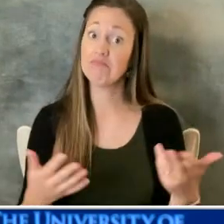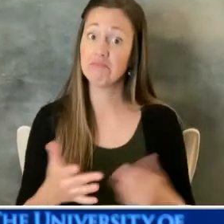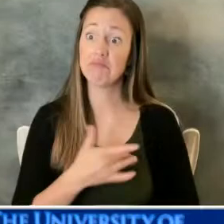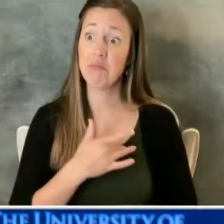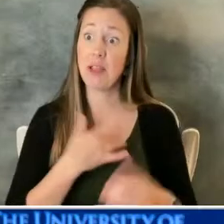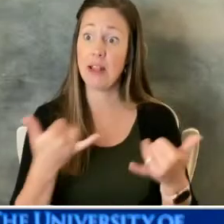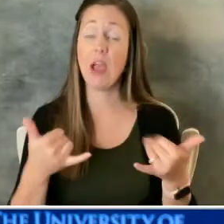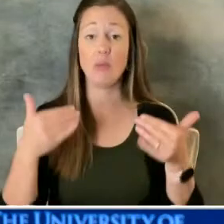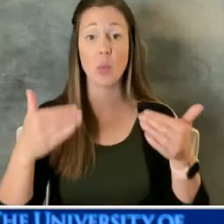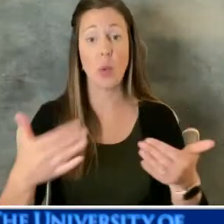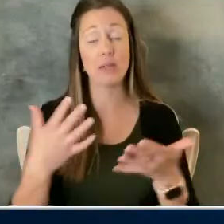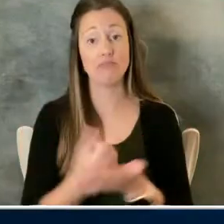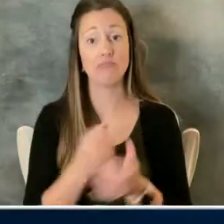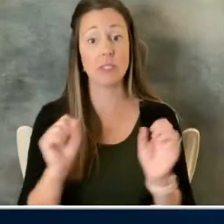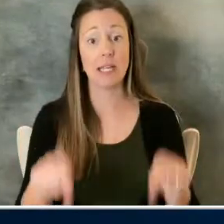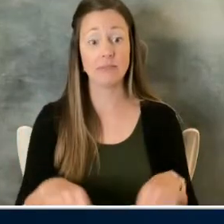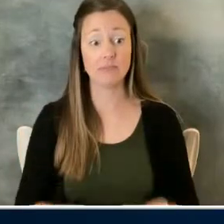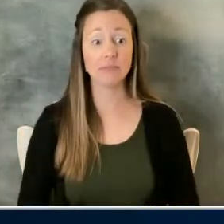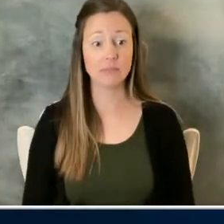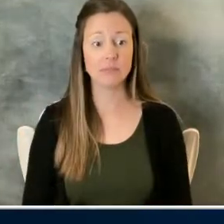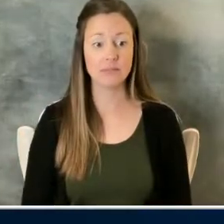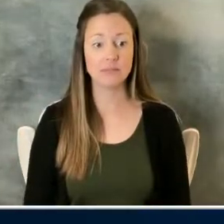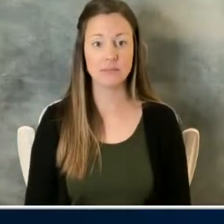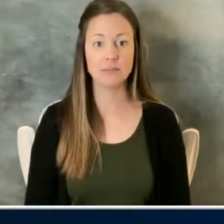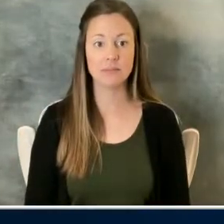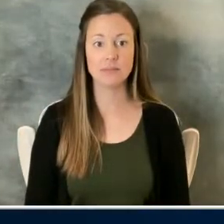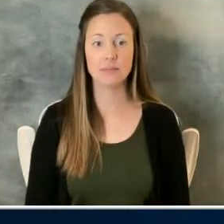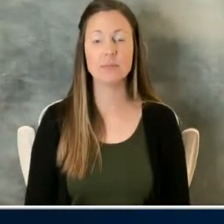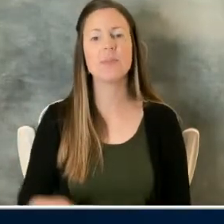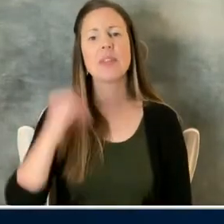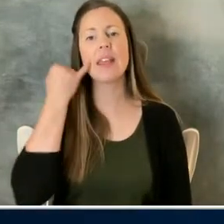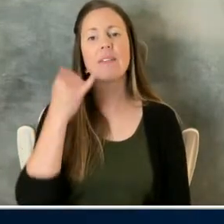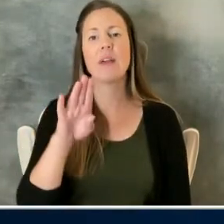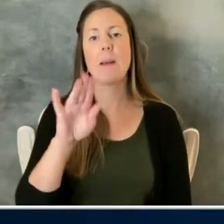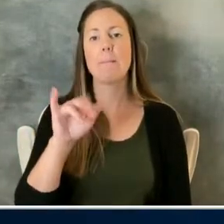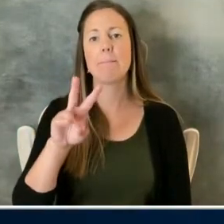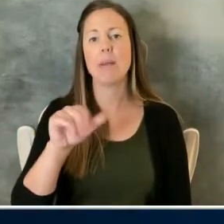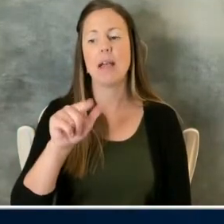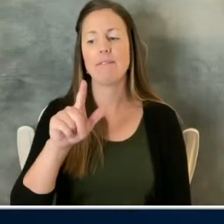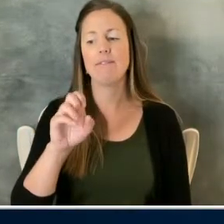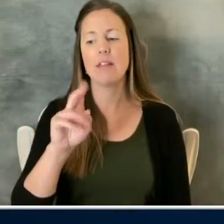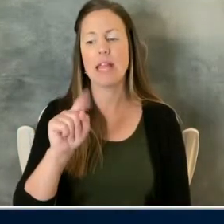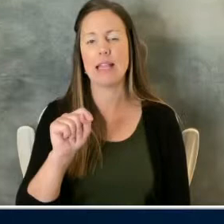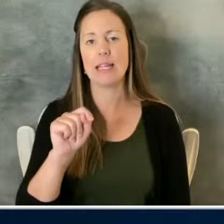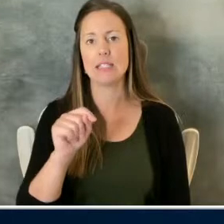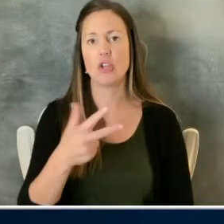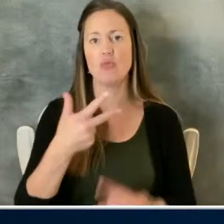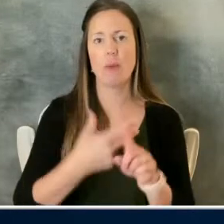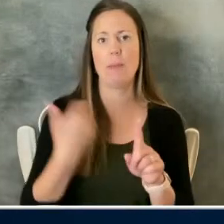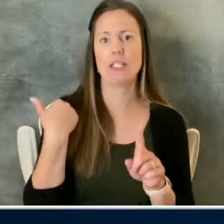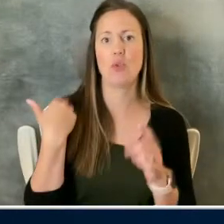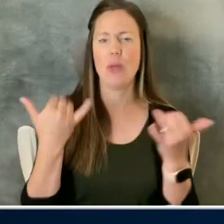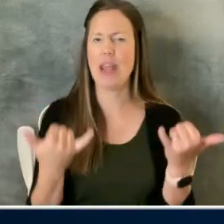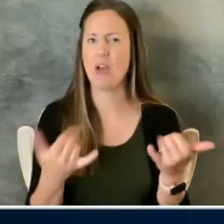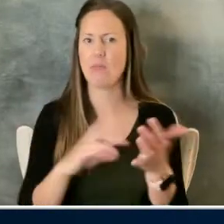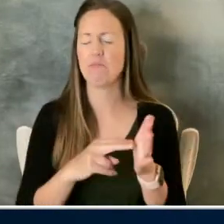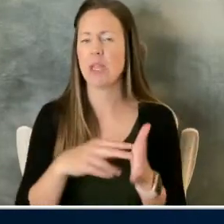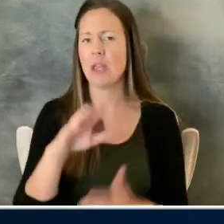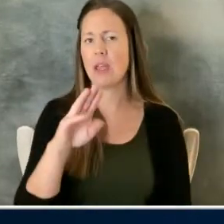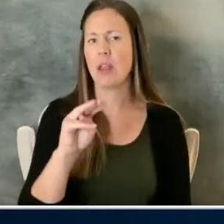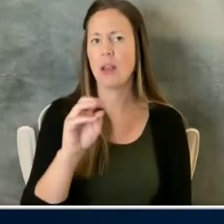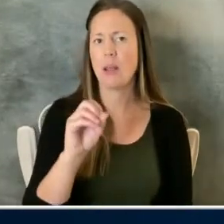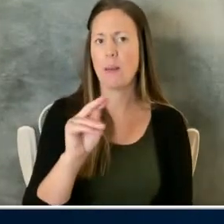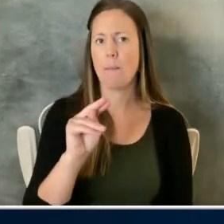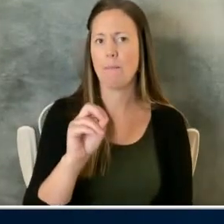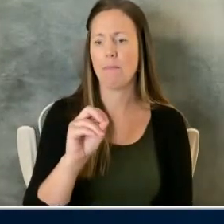it. Yeah. So here's a question. If you had the bivalent booster 3 months ago, would you get the monovalent one, or would you go ahead and wait for a 6-month